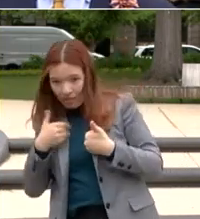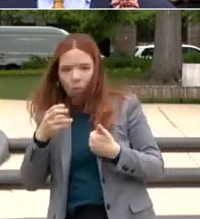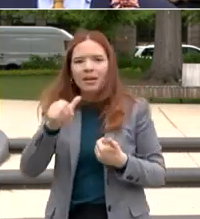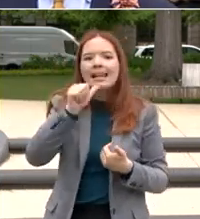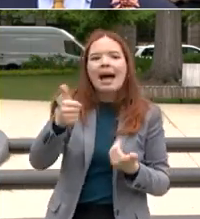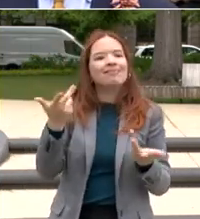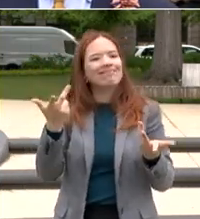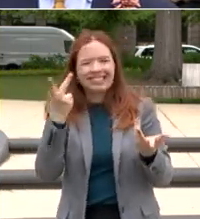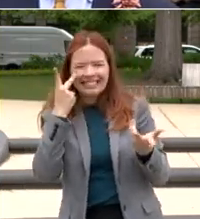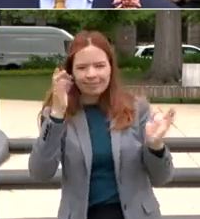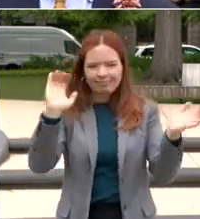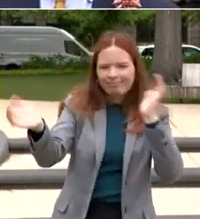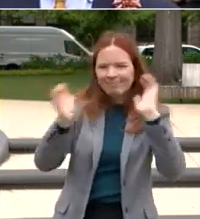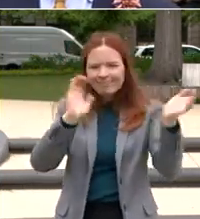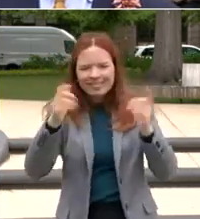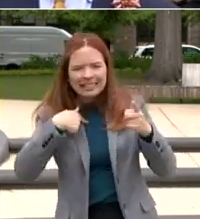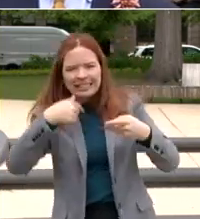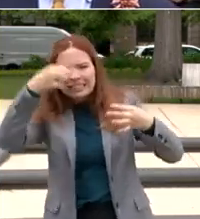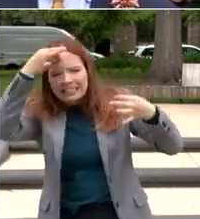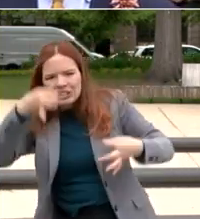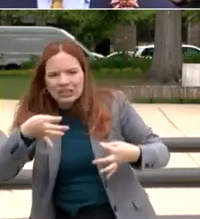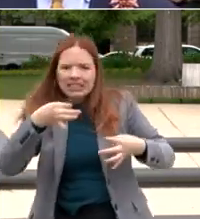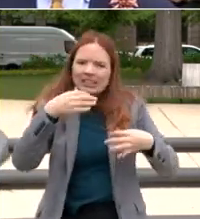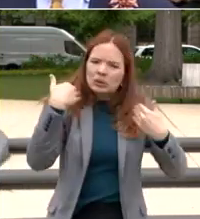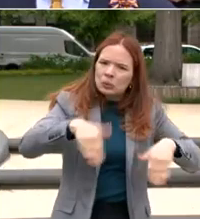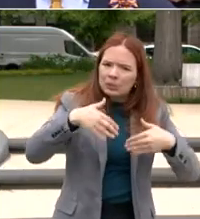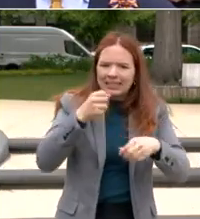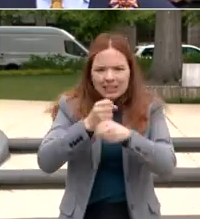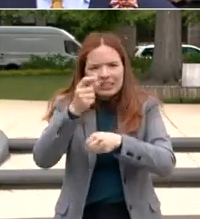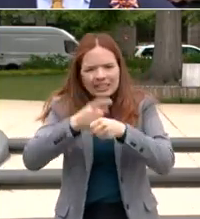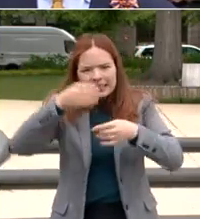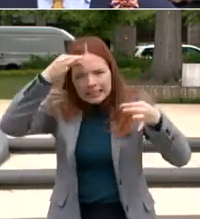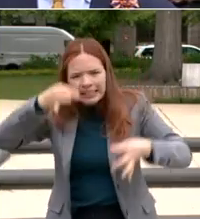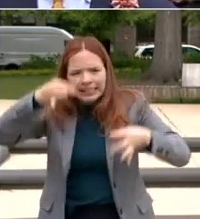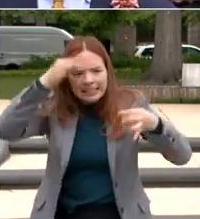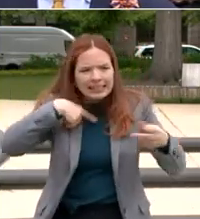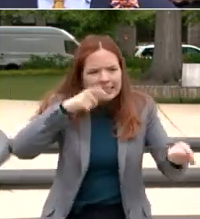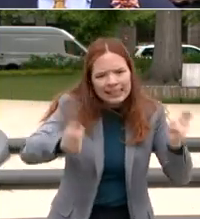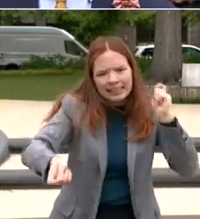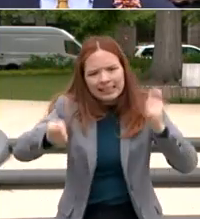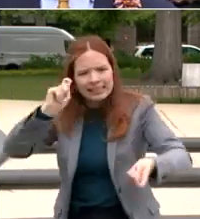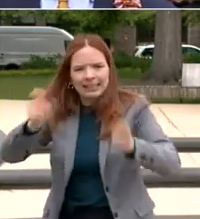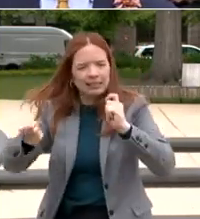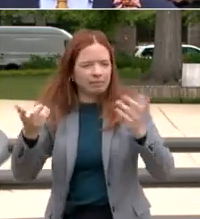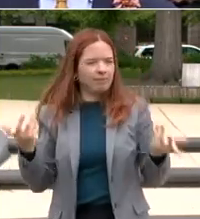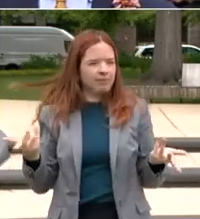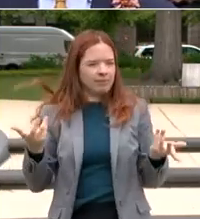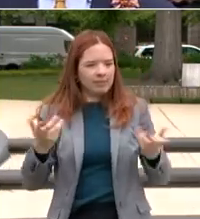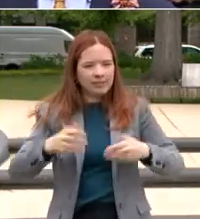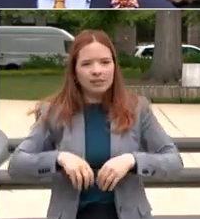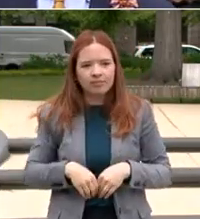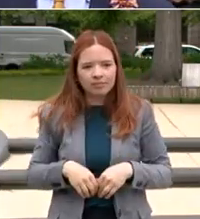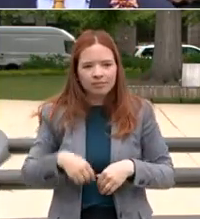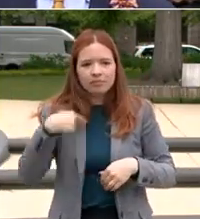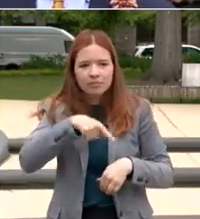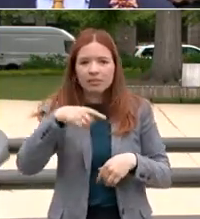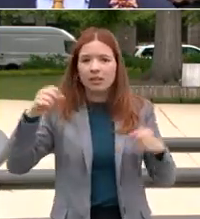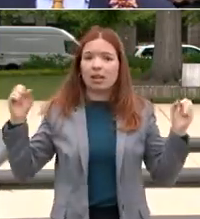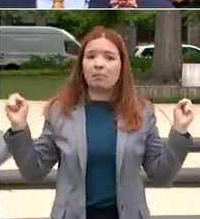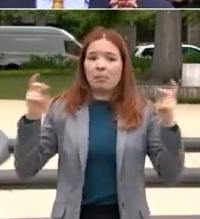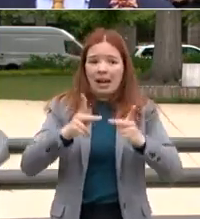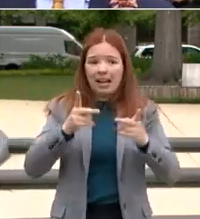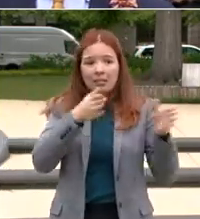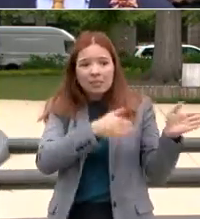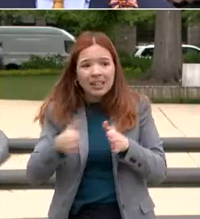each and every year. So when we're talking about our comeback in downtown, we're not just talking